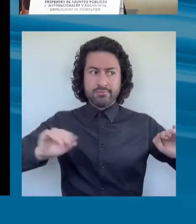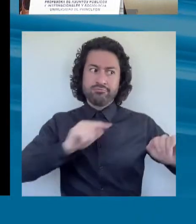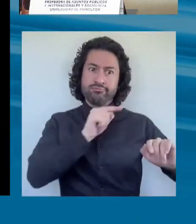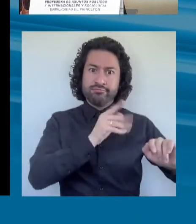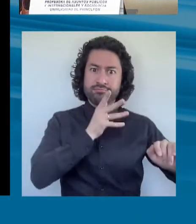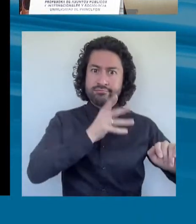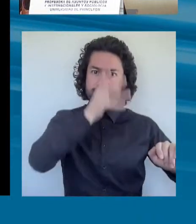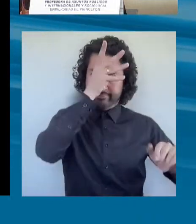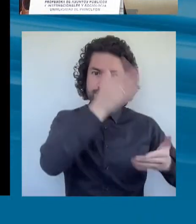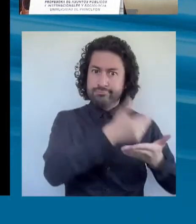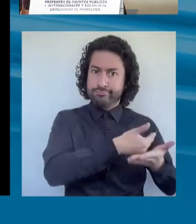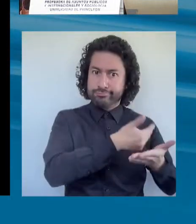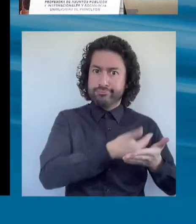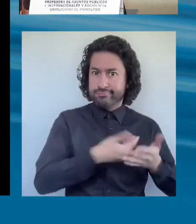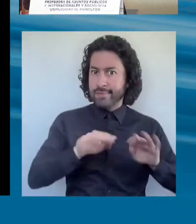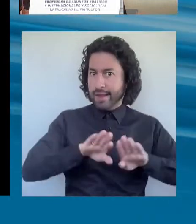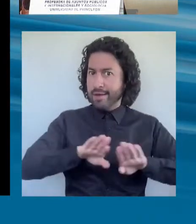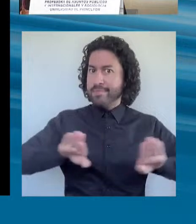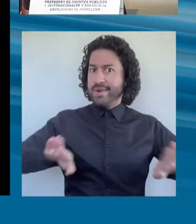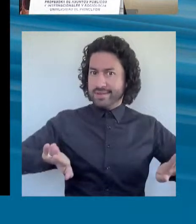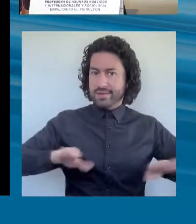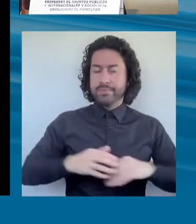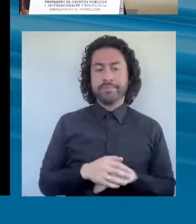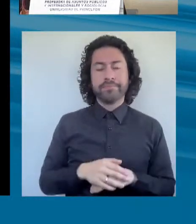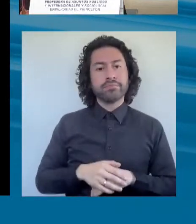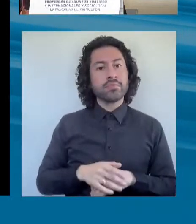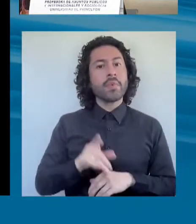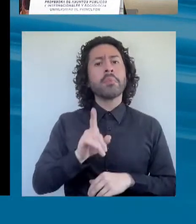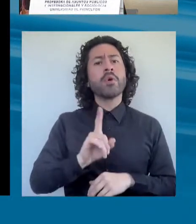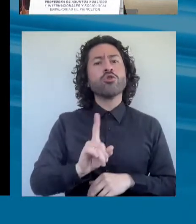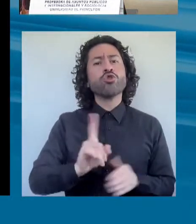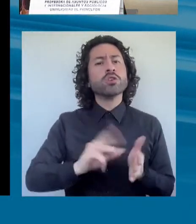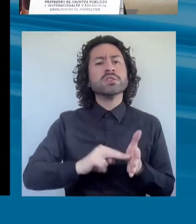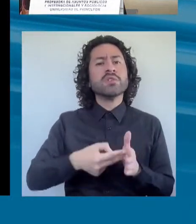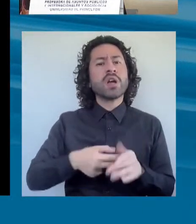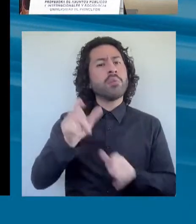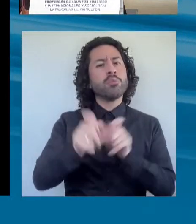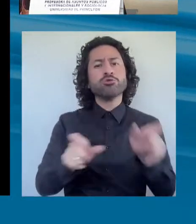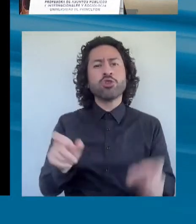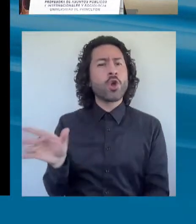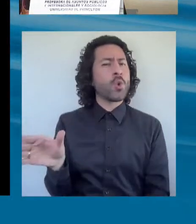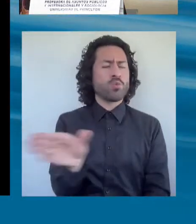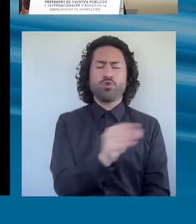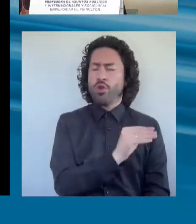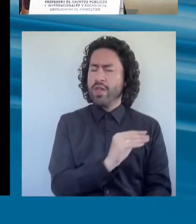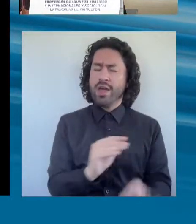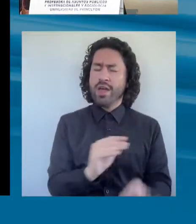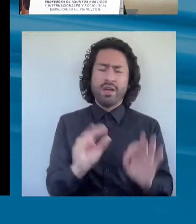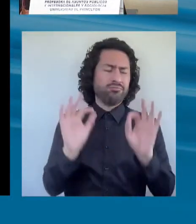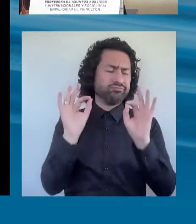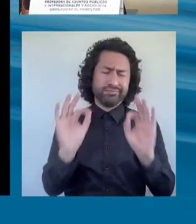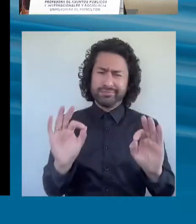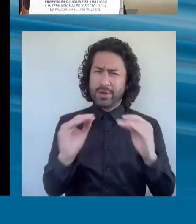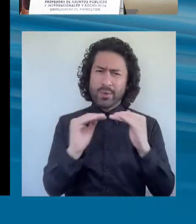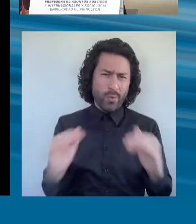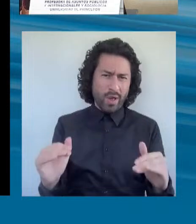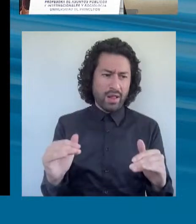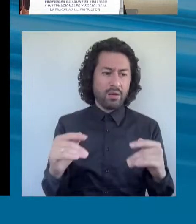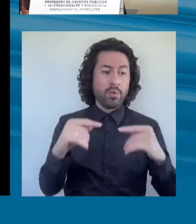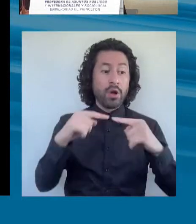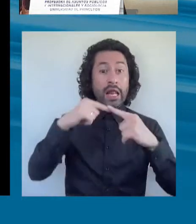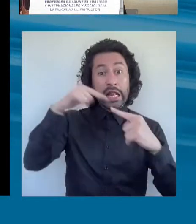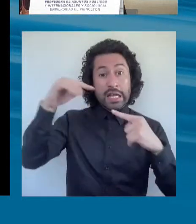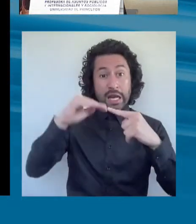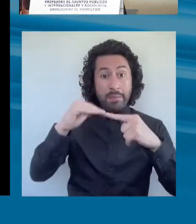depends little on the parents' income. This doesn't mean that every person's income will